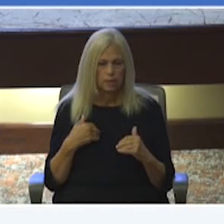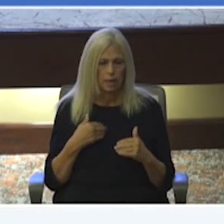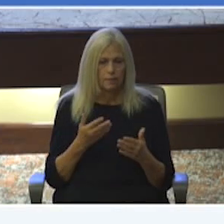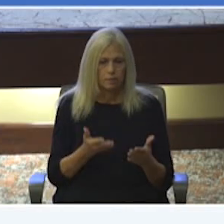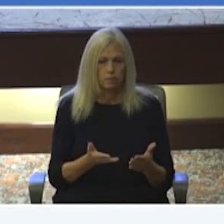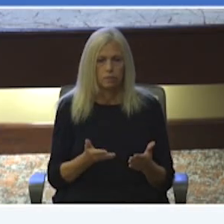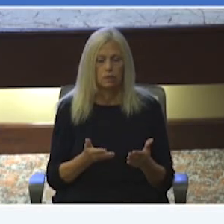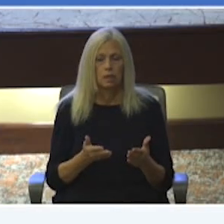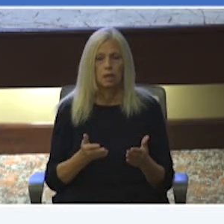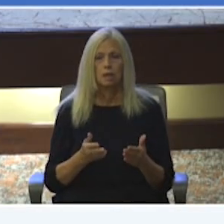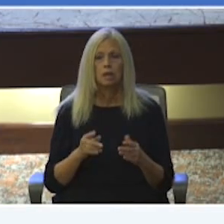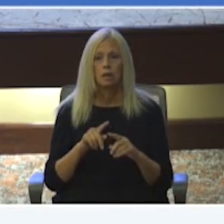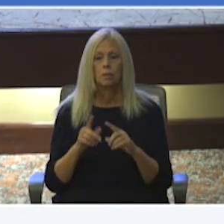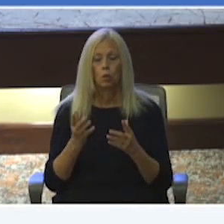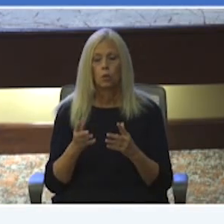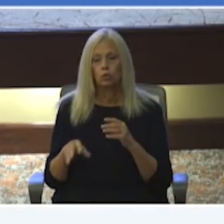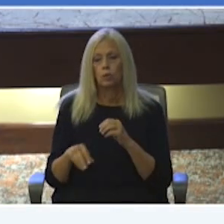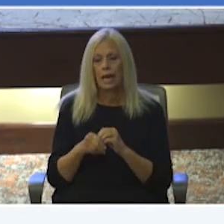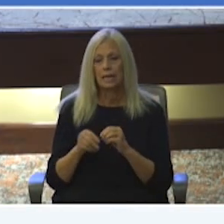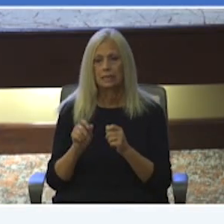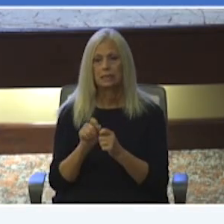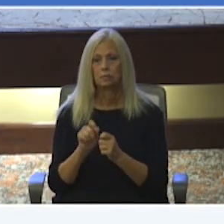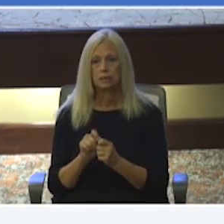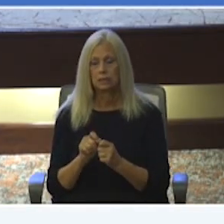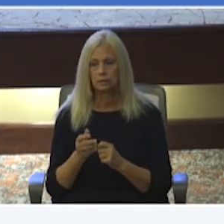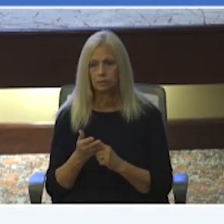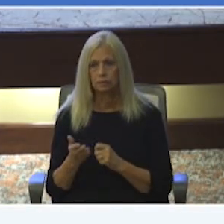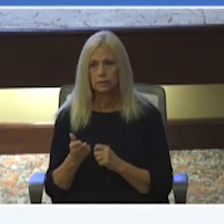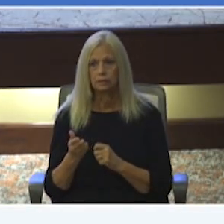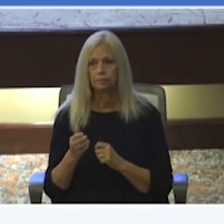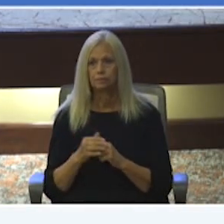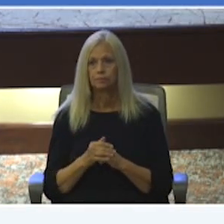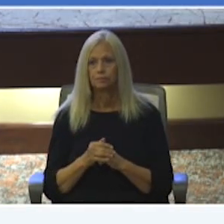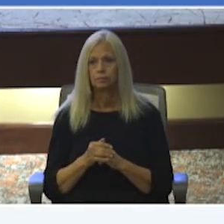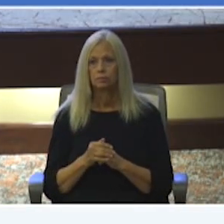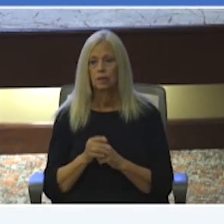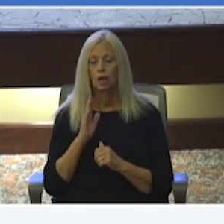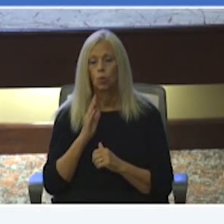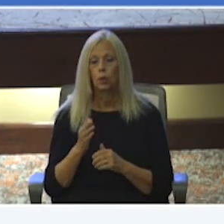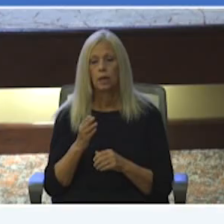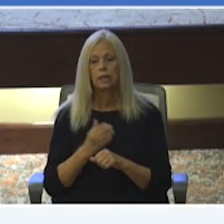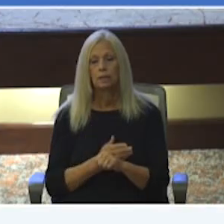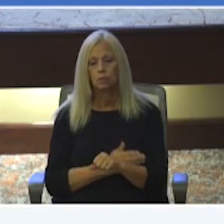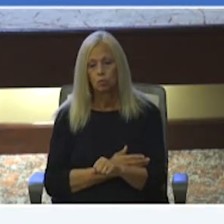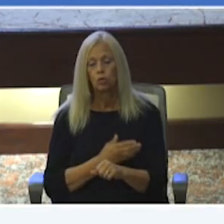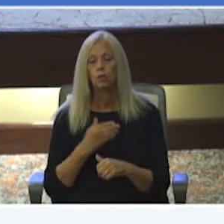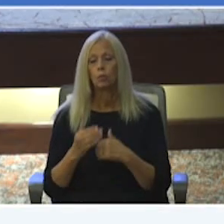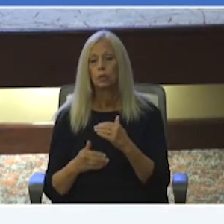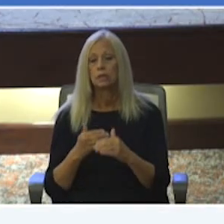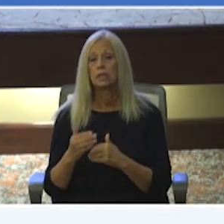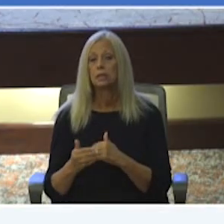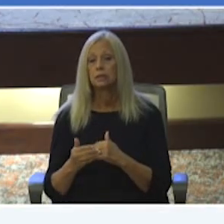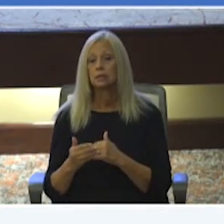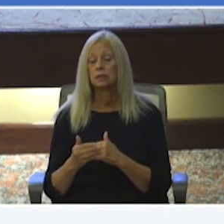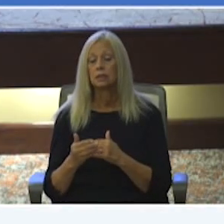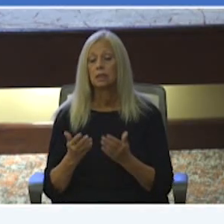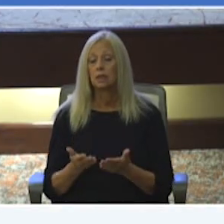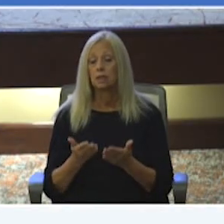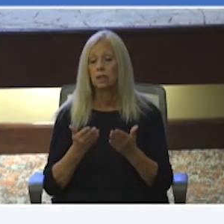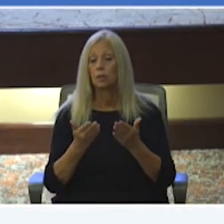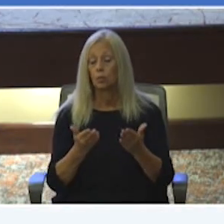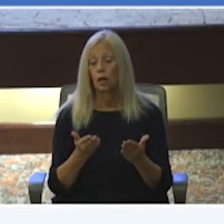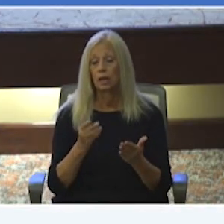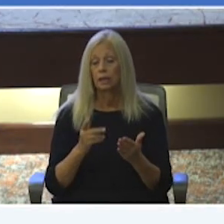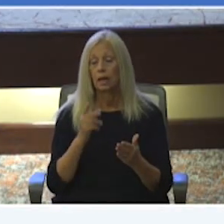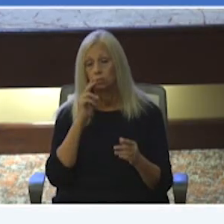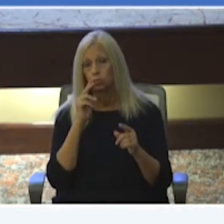some specific language in our ordinance that deal with it. And this will improve the process, again, provide that